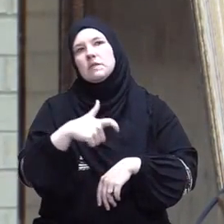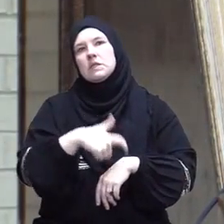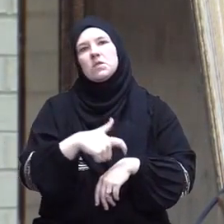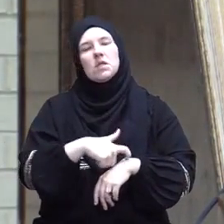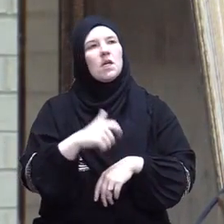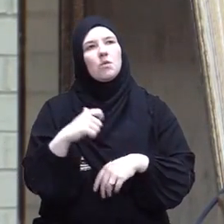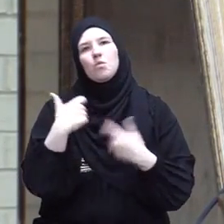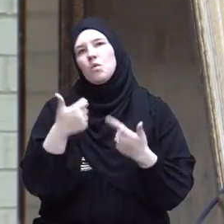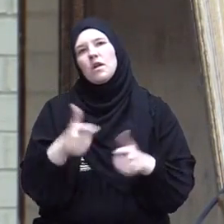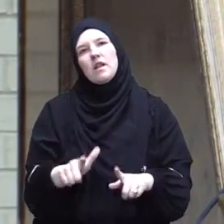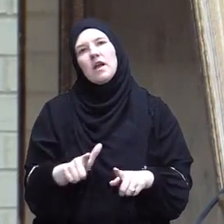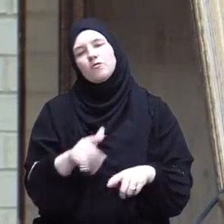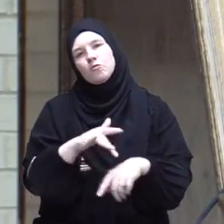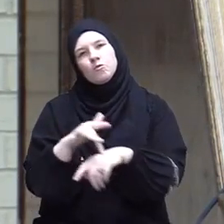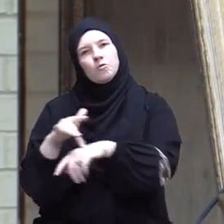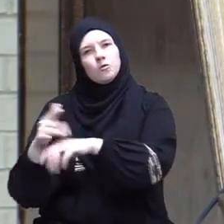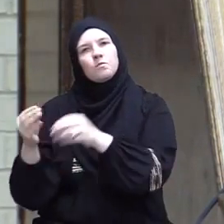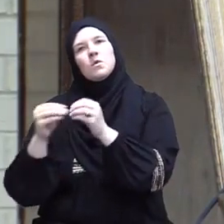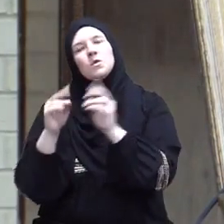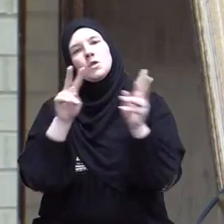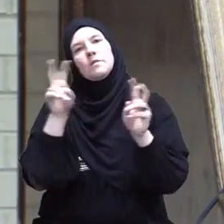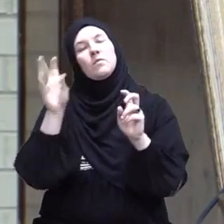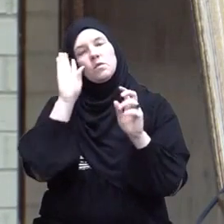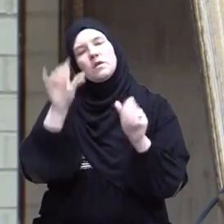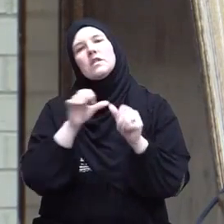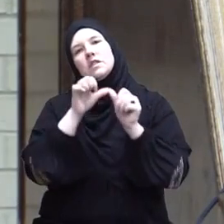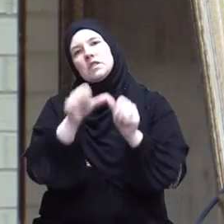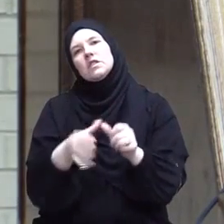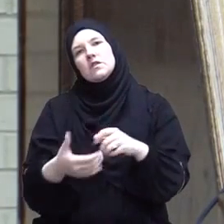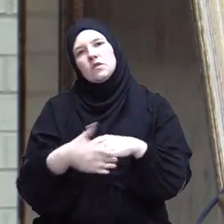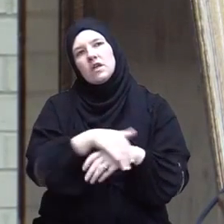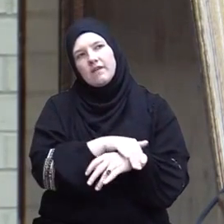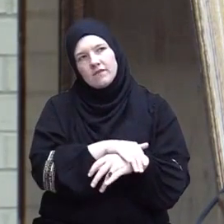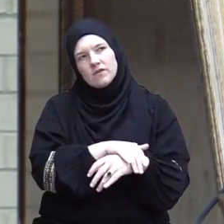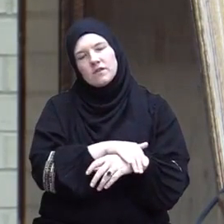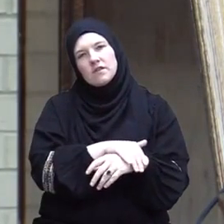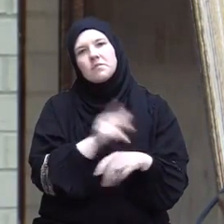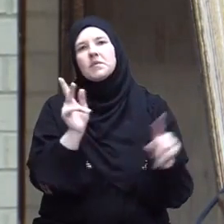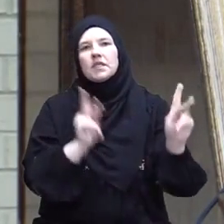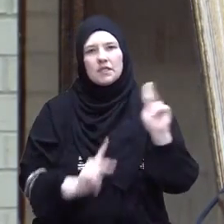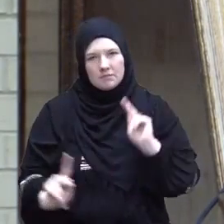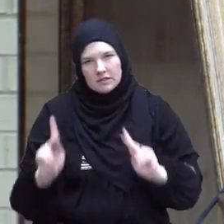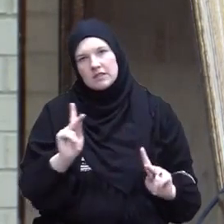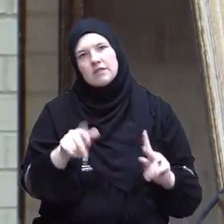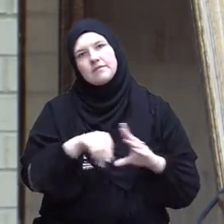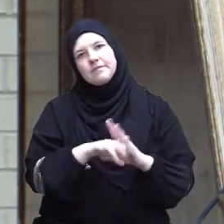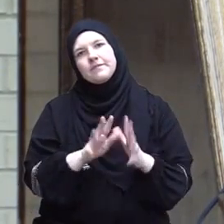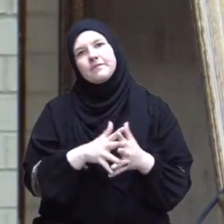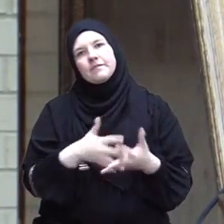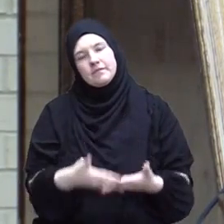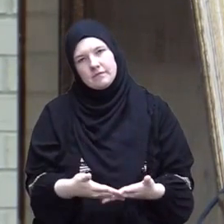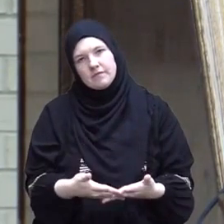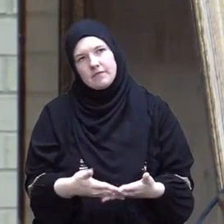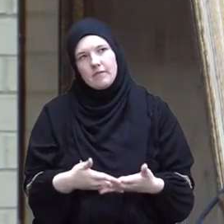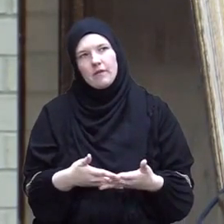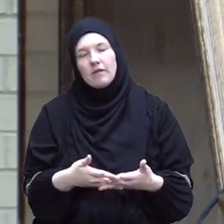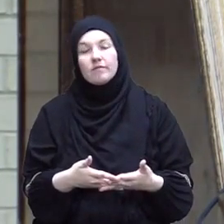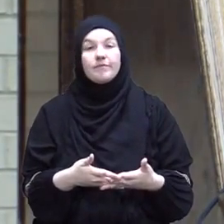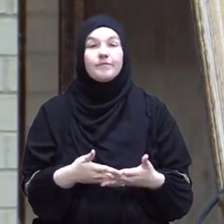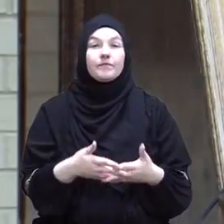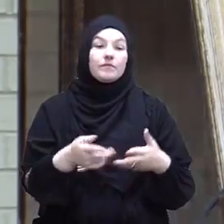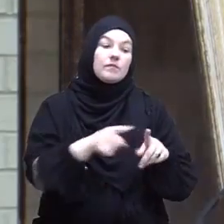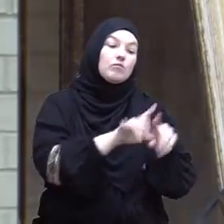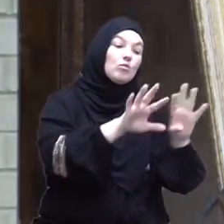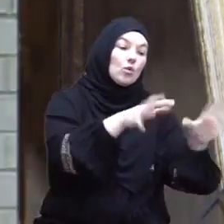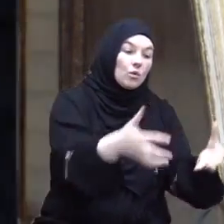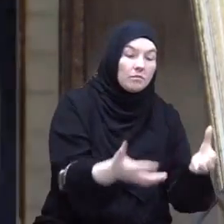not allow us to go there. But we are continuing to cover people in the Quran, whether as